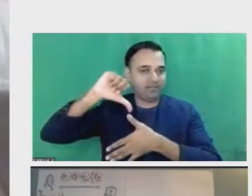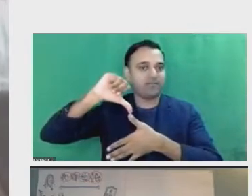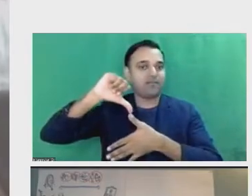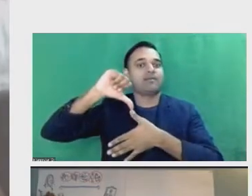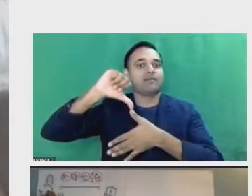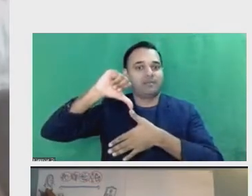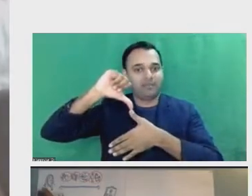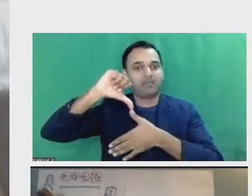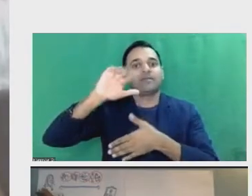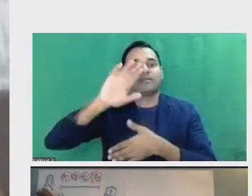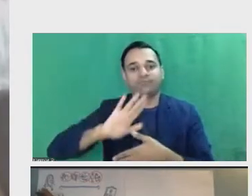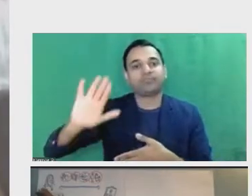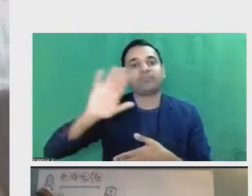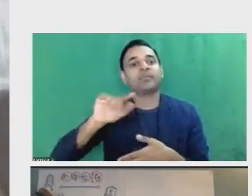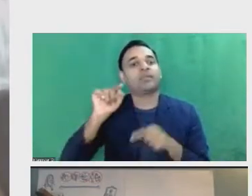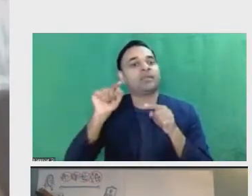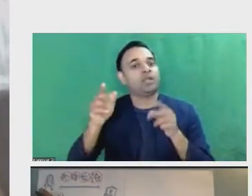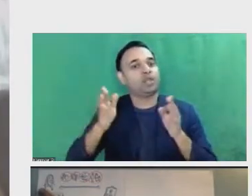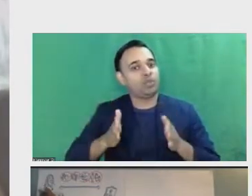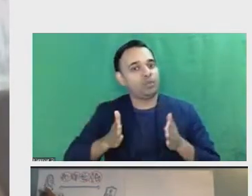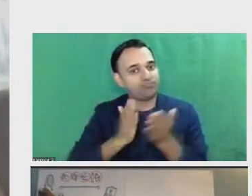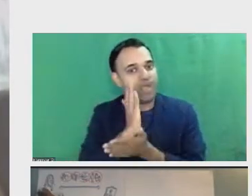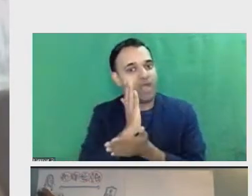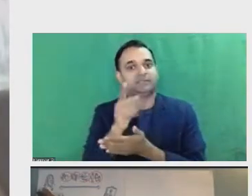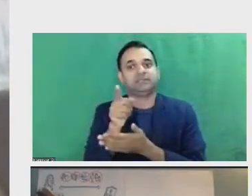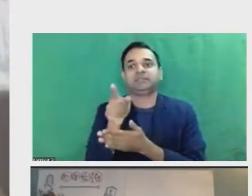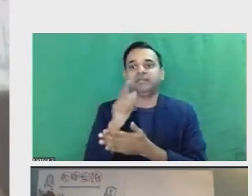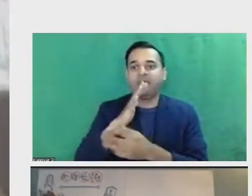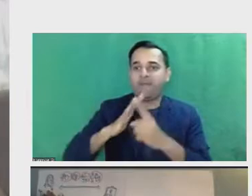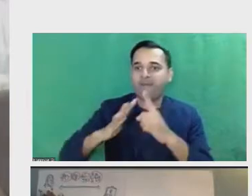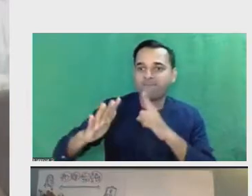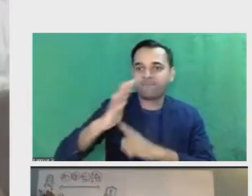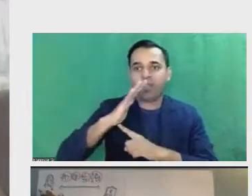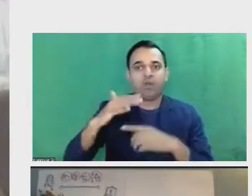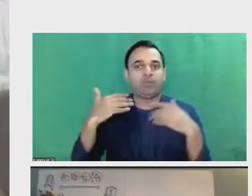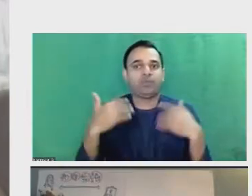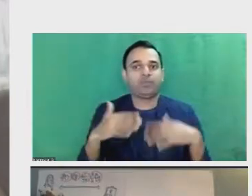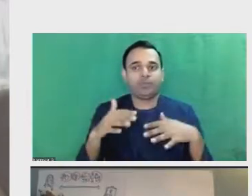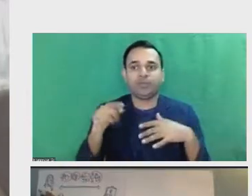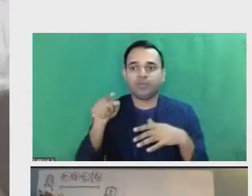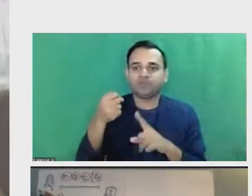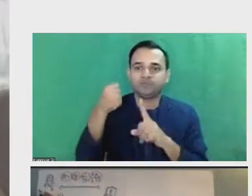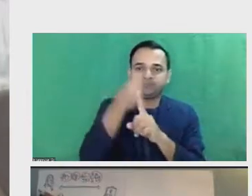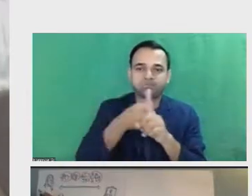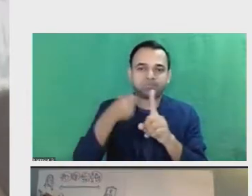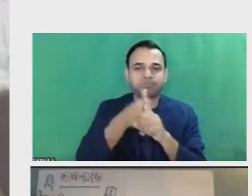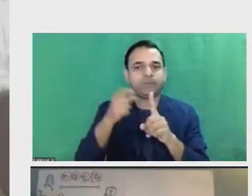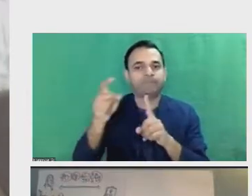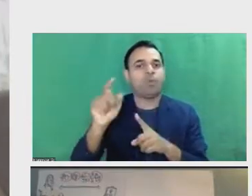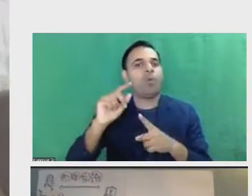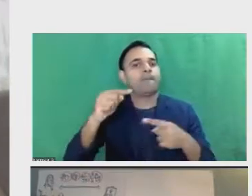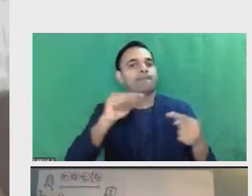to join politics, and she co-founded the network of Afro-Caribbean and Afro-Latin American women in 1992